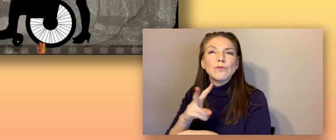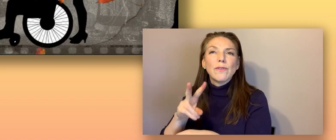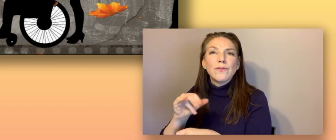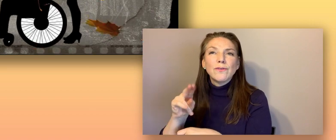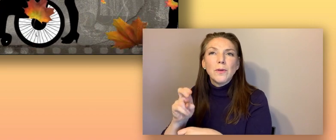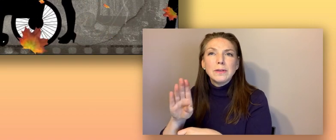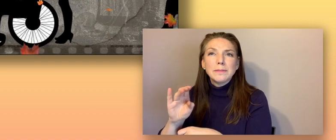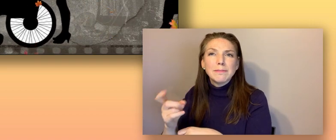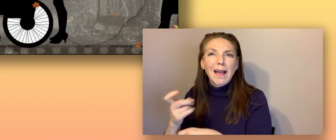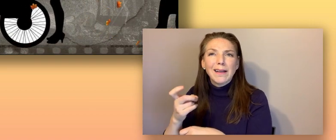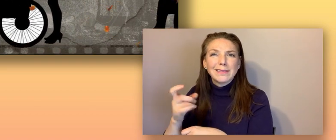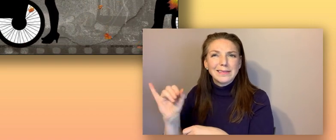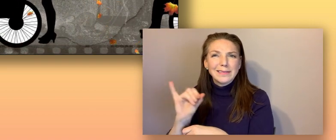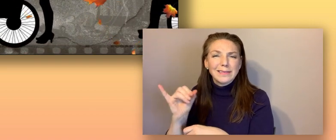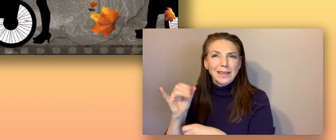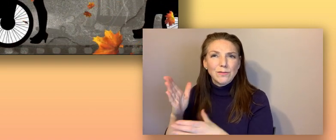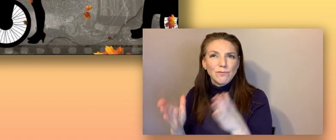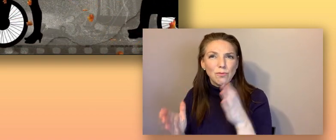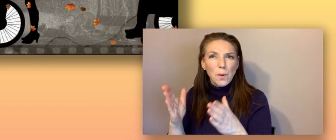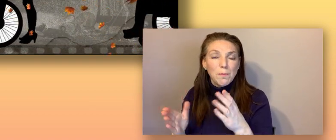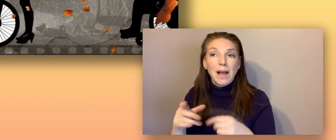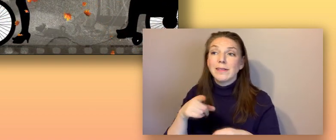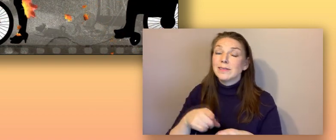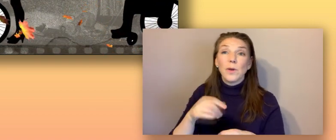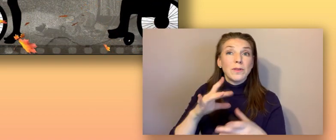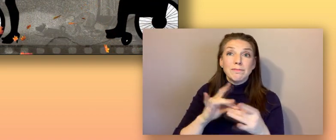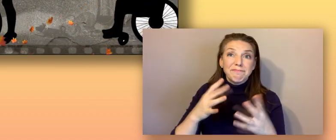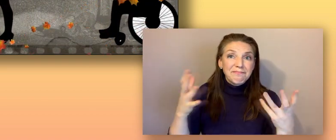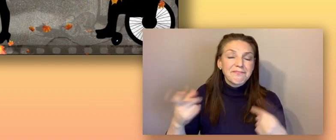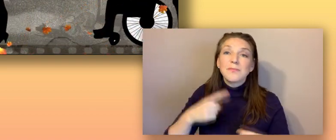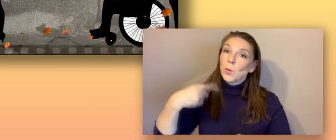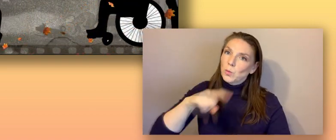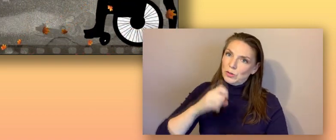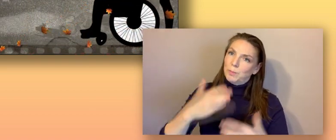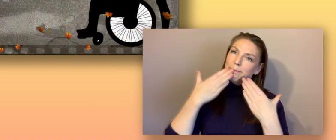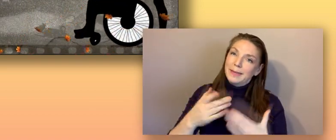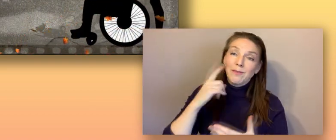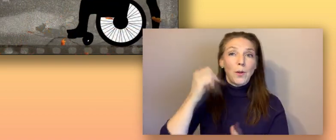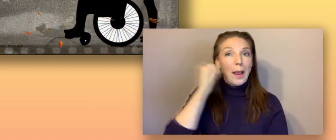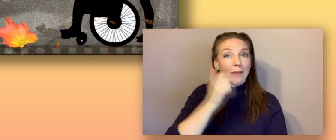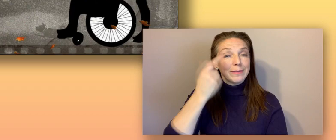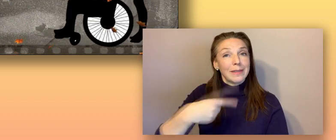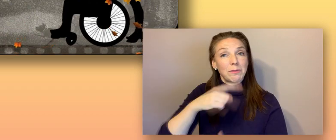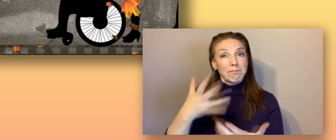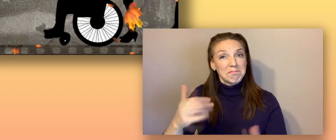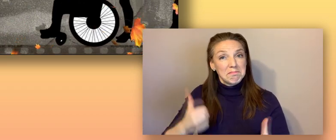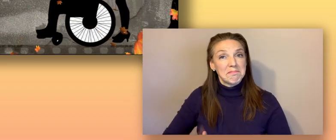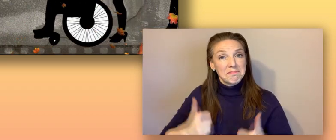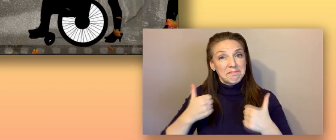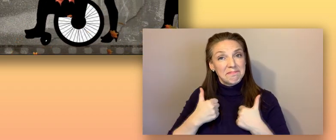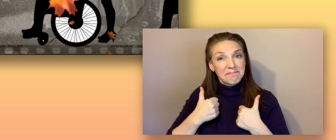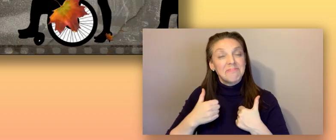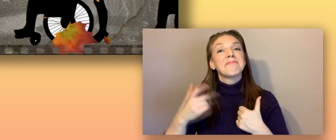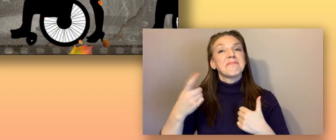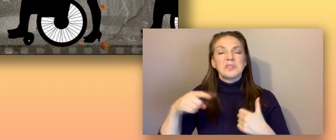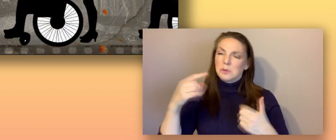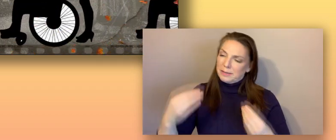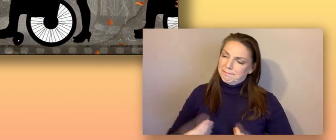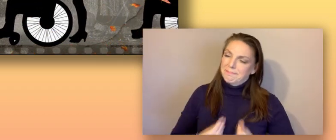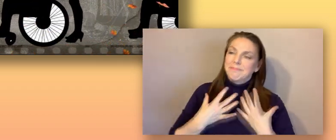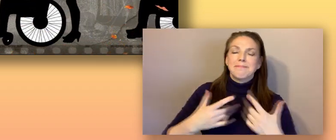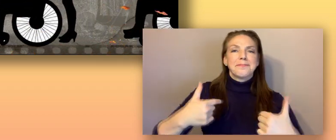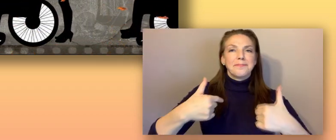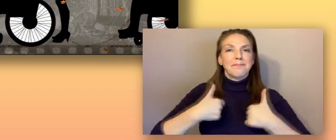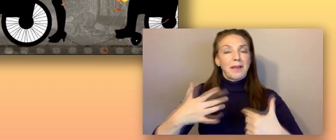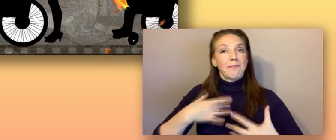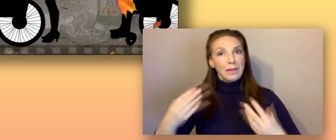sunny day. We should enjoy every day we have. We should be thankful for every day we have. You're so strong and so inspiring.